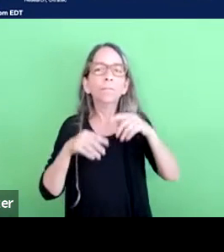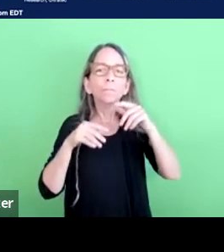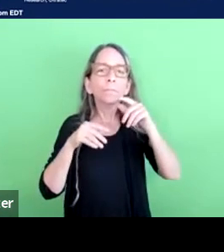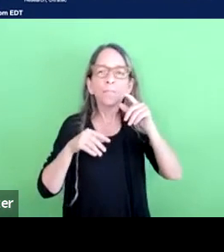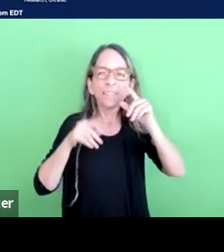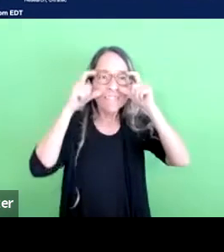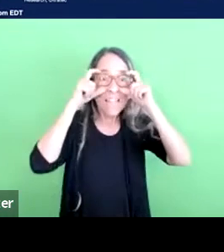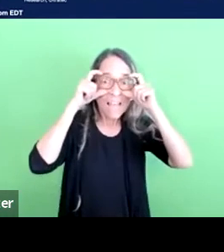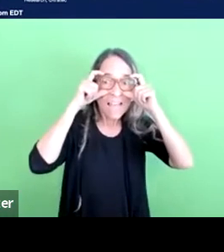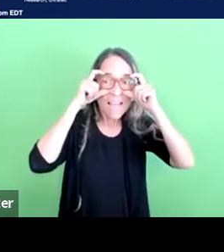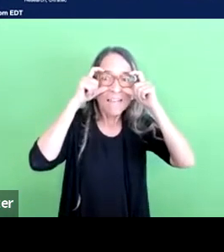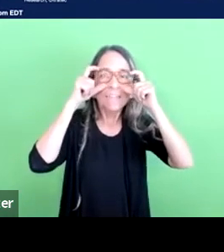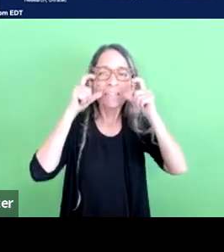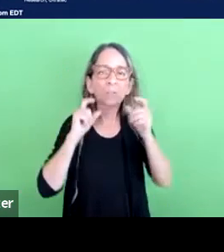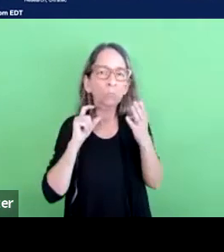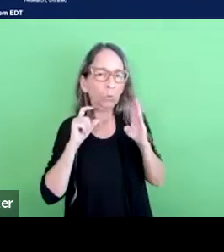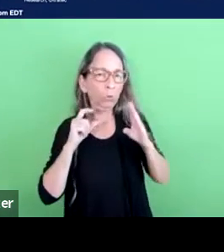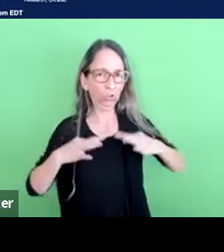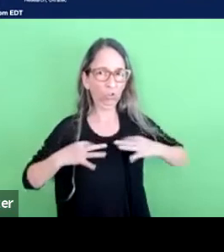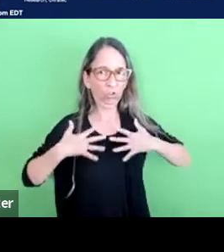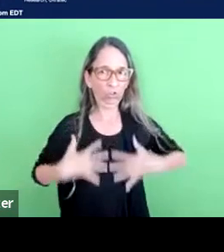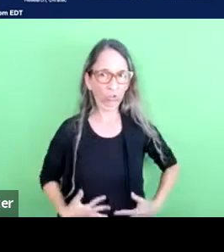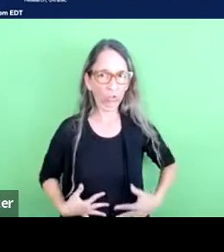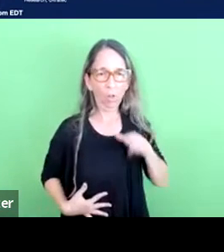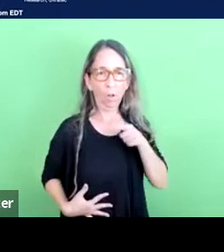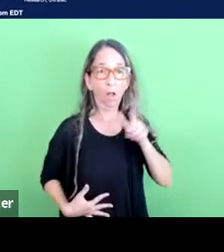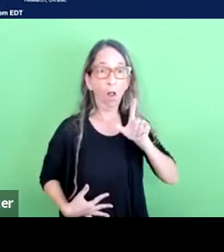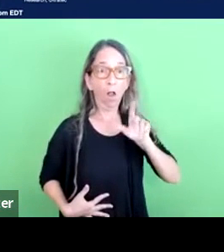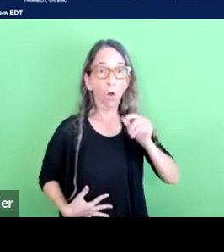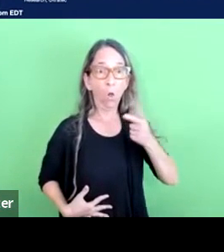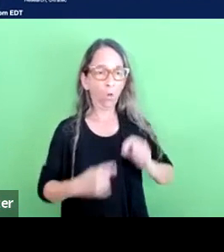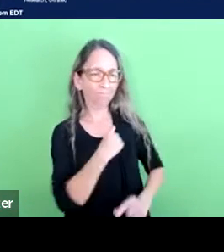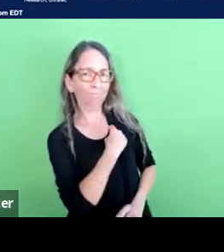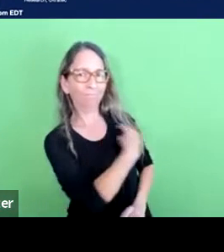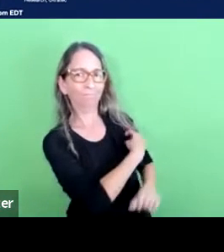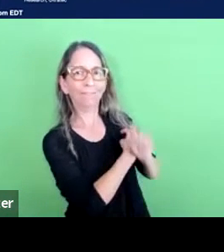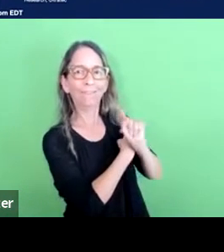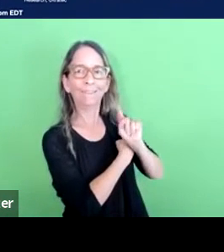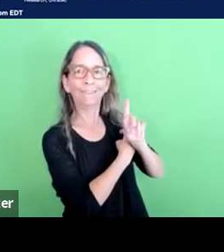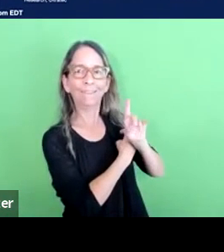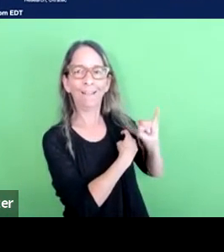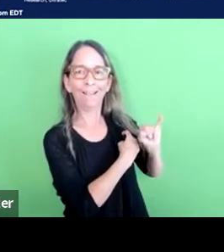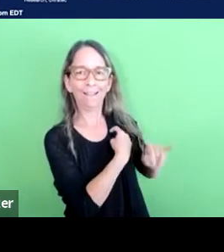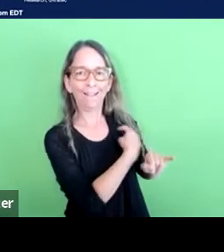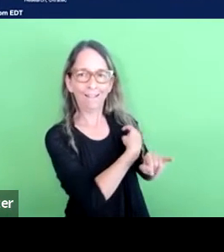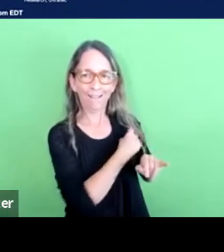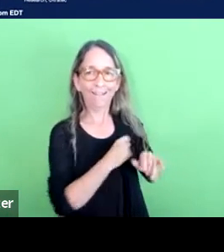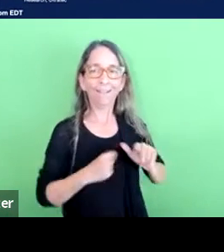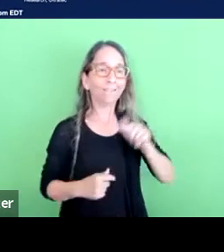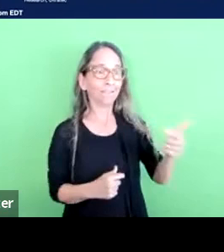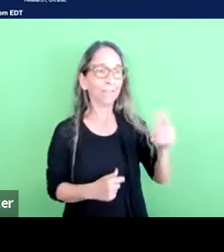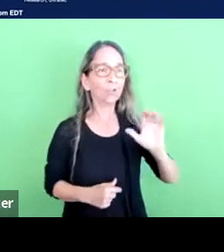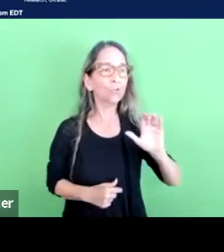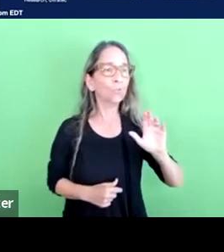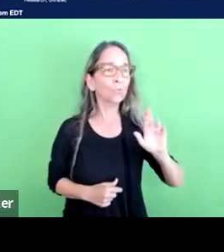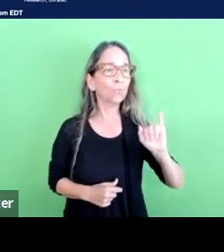says TDI on it. Next, I will introduce Christina Duarte. Can you identify yourself? Absolutely.